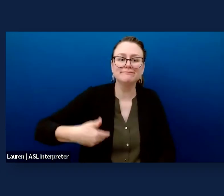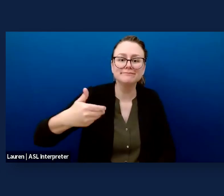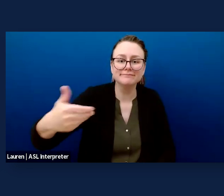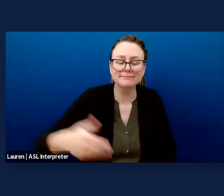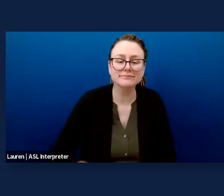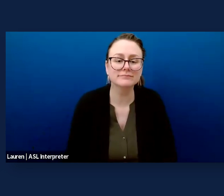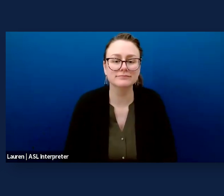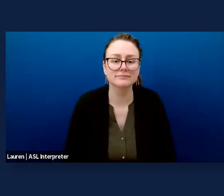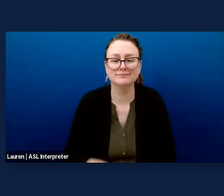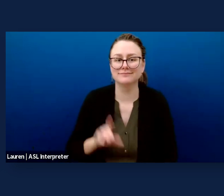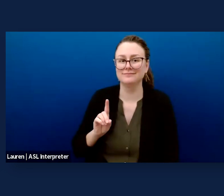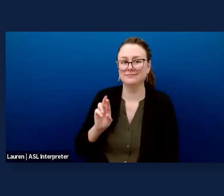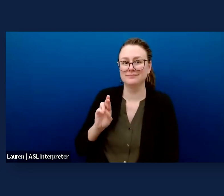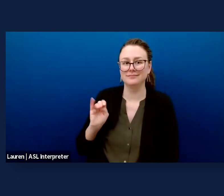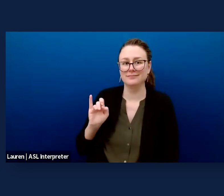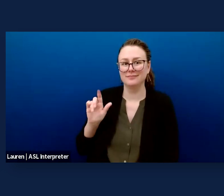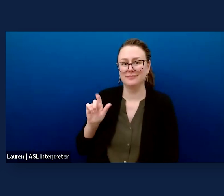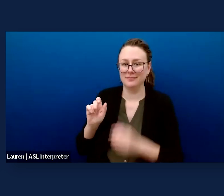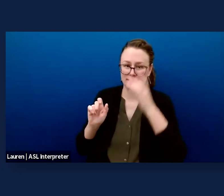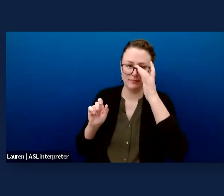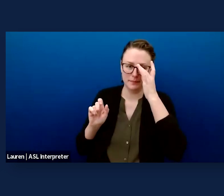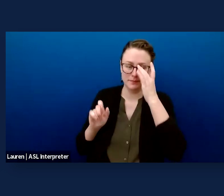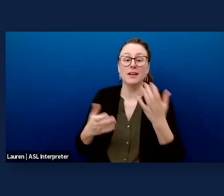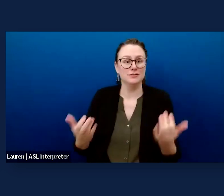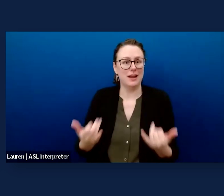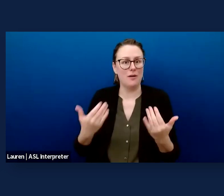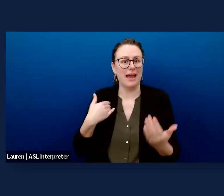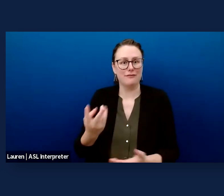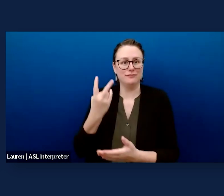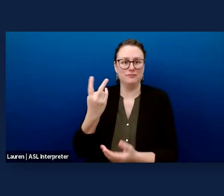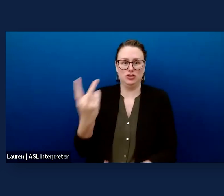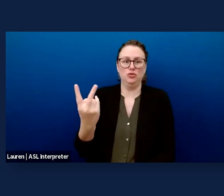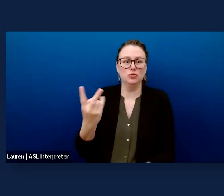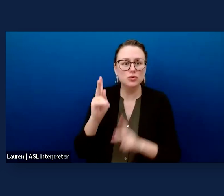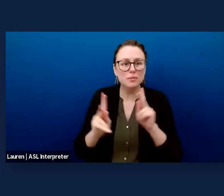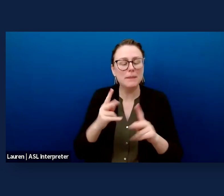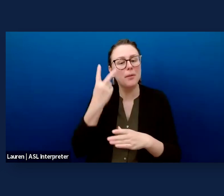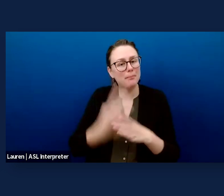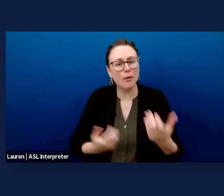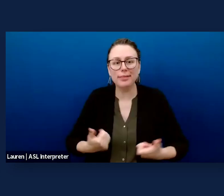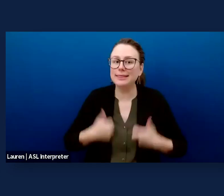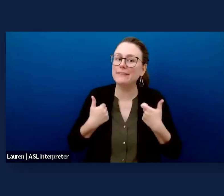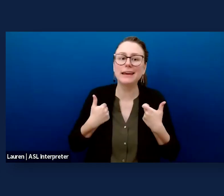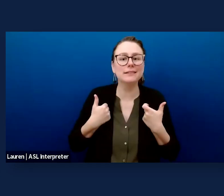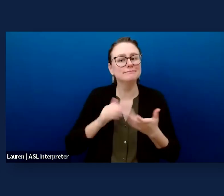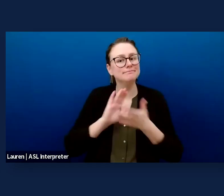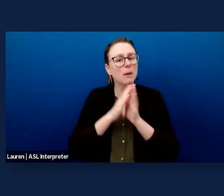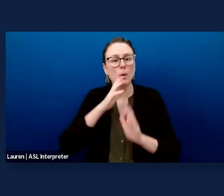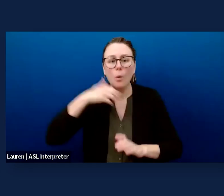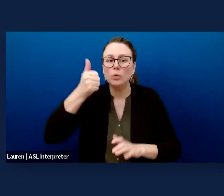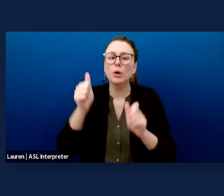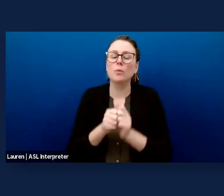Okay, so here we have two individuals, both living and aging with spinal cord